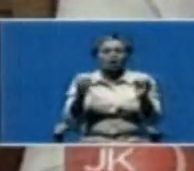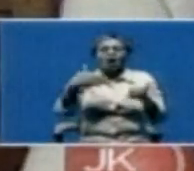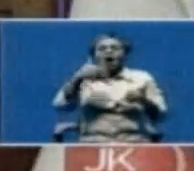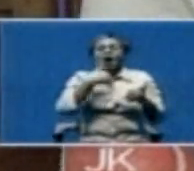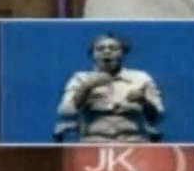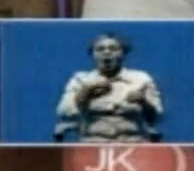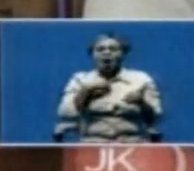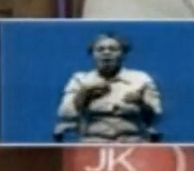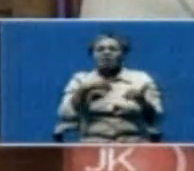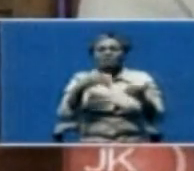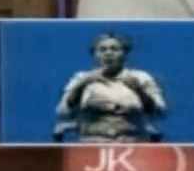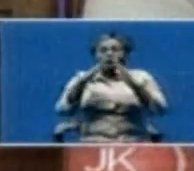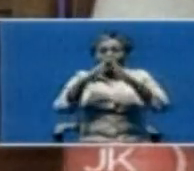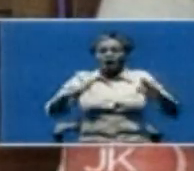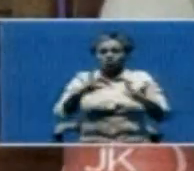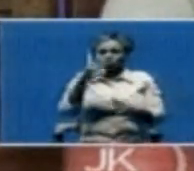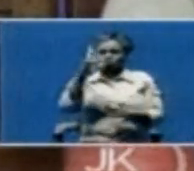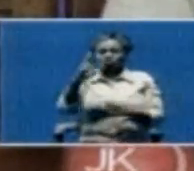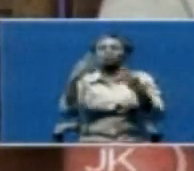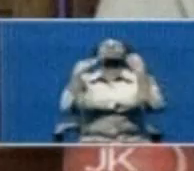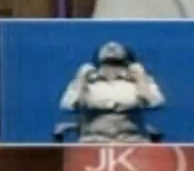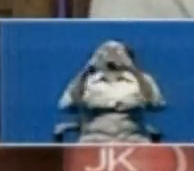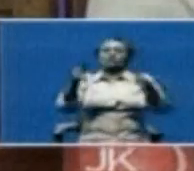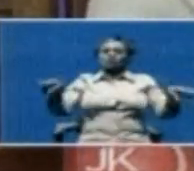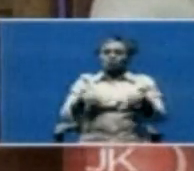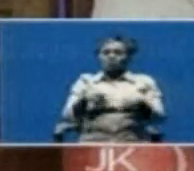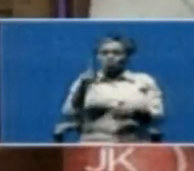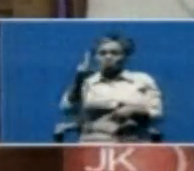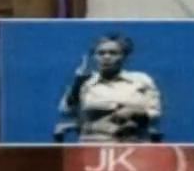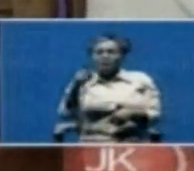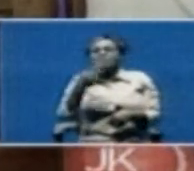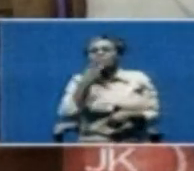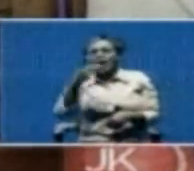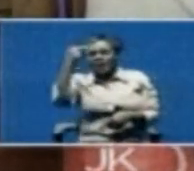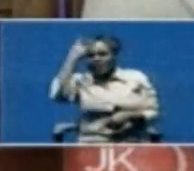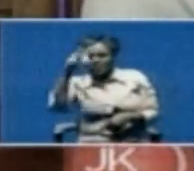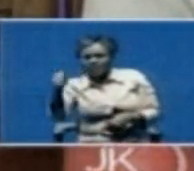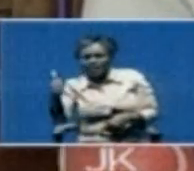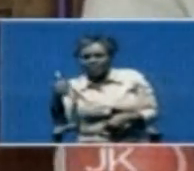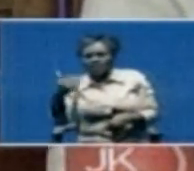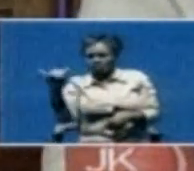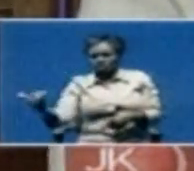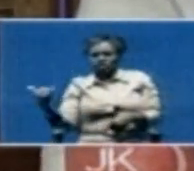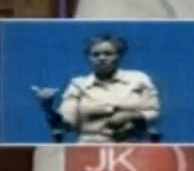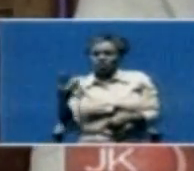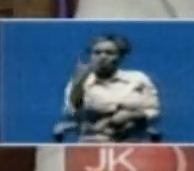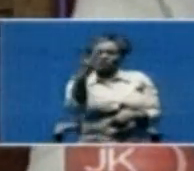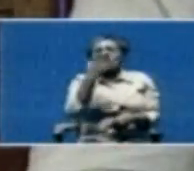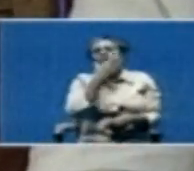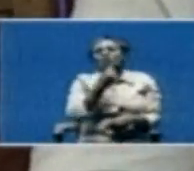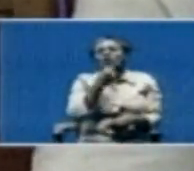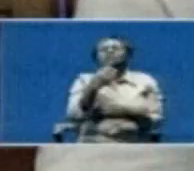house, two bedrooms. One for my mother and father, one for my seven sisters. So the four boys slept on the